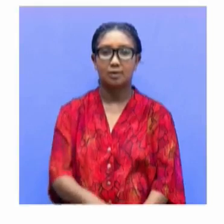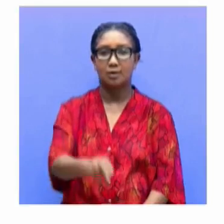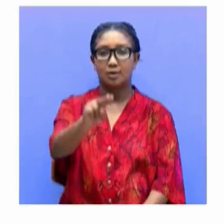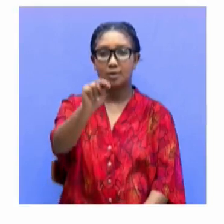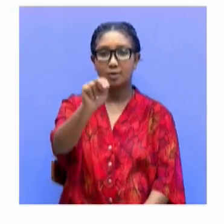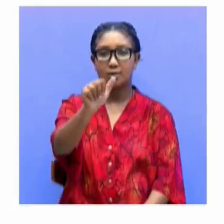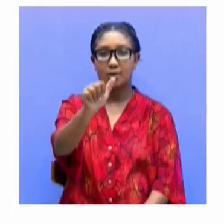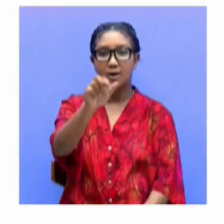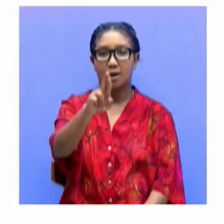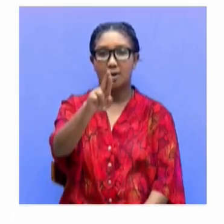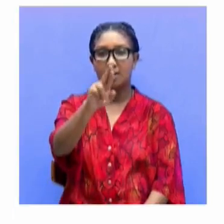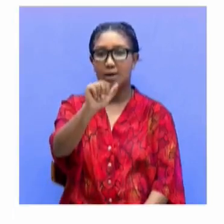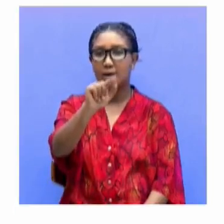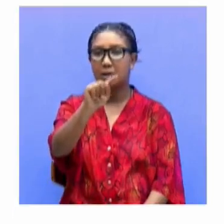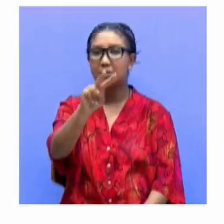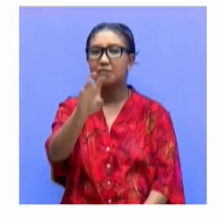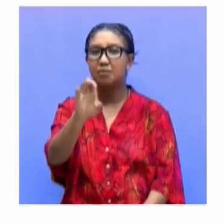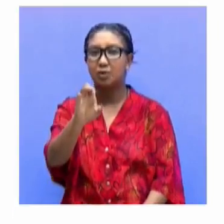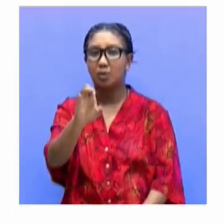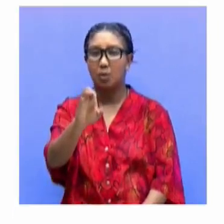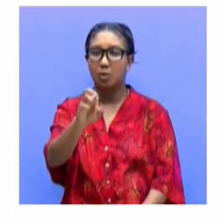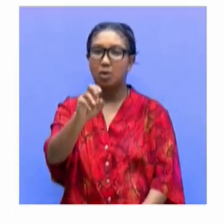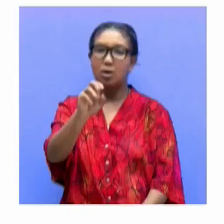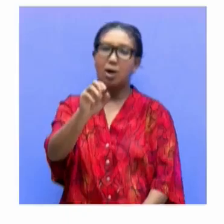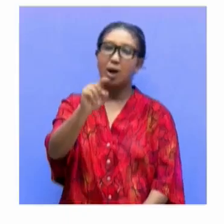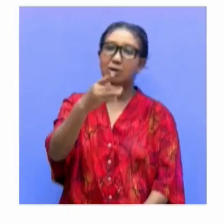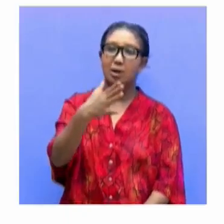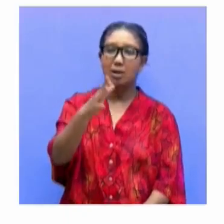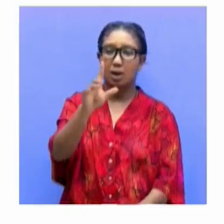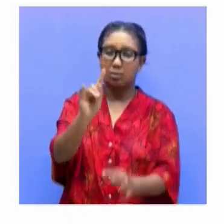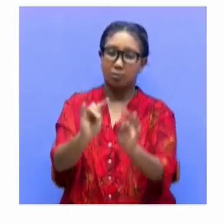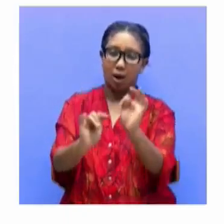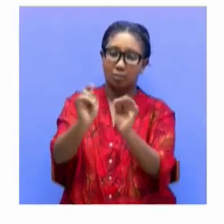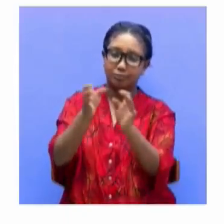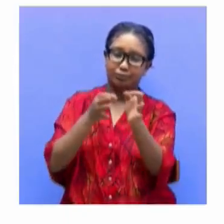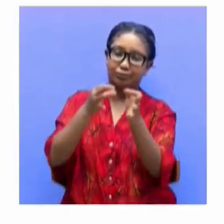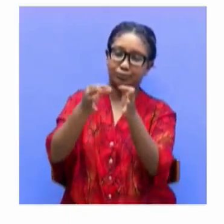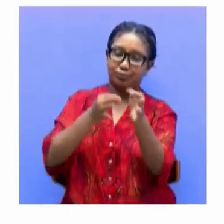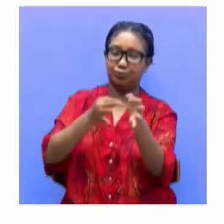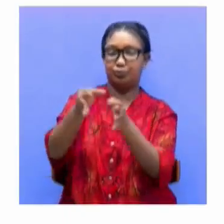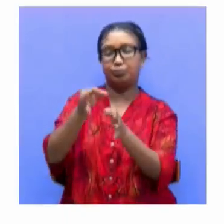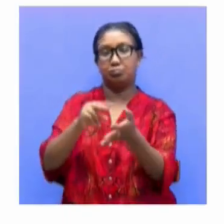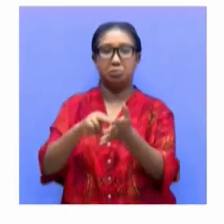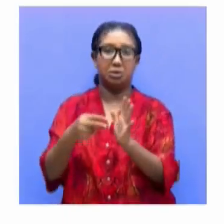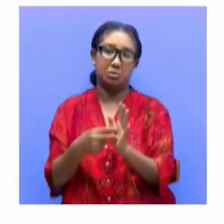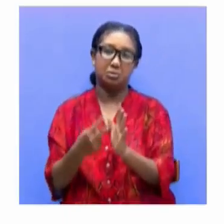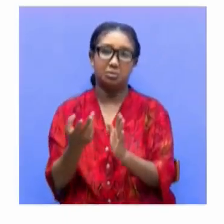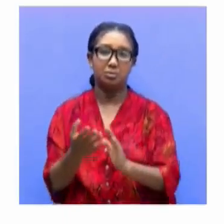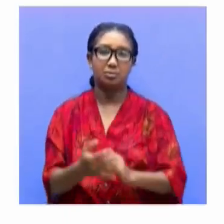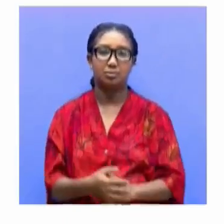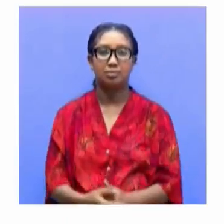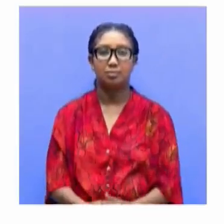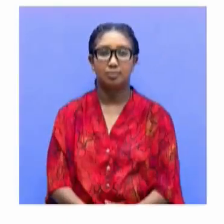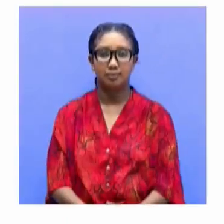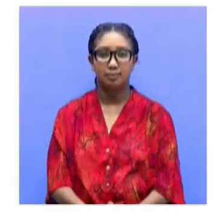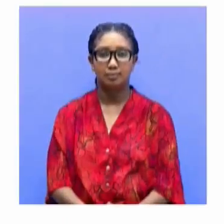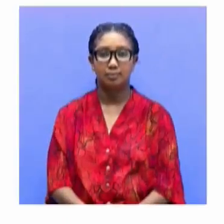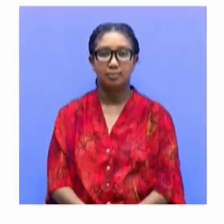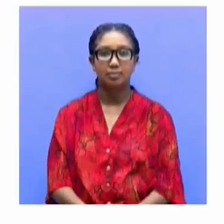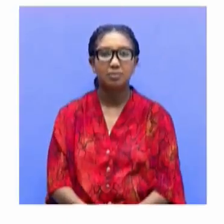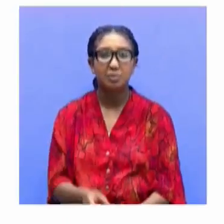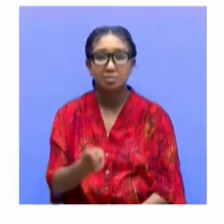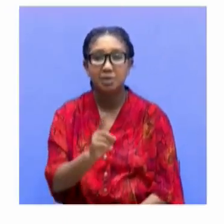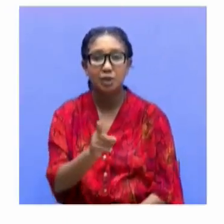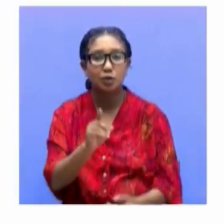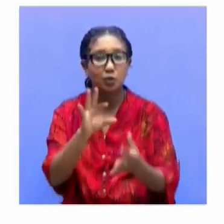Narrative. Narrative means to narrate. To narrate. What does it